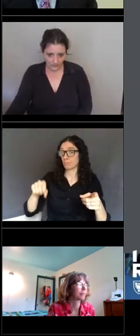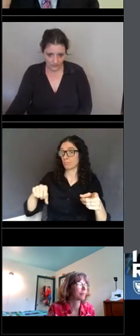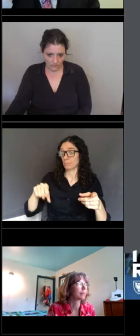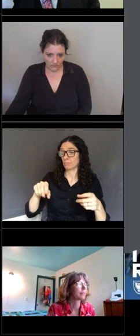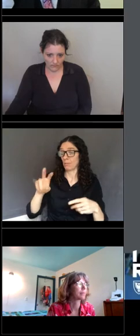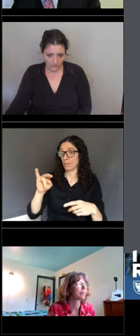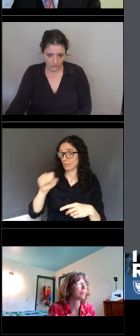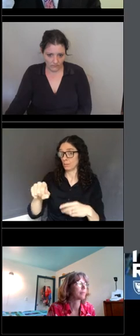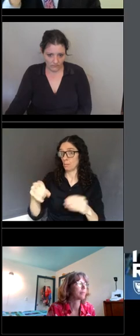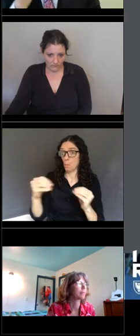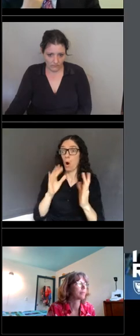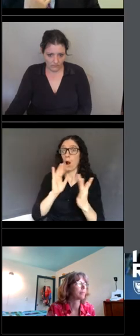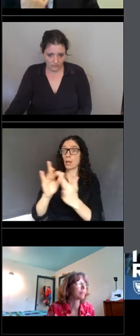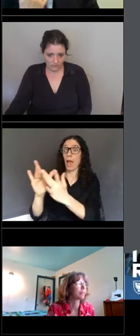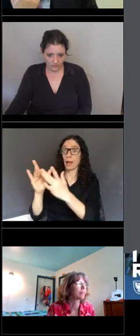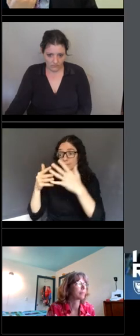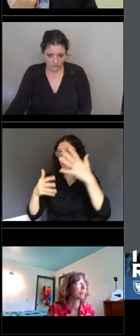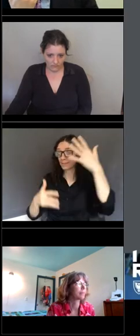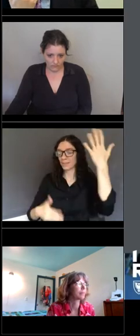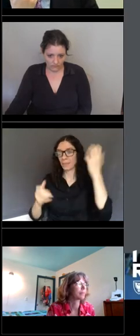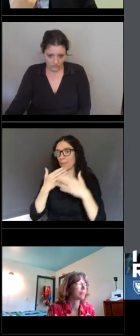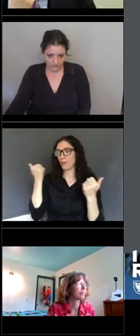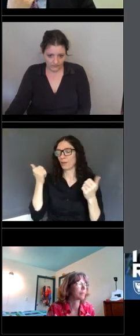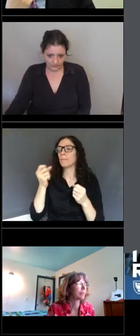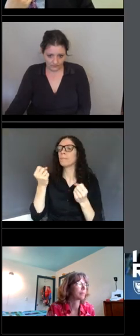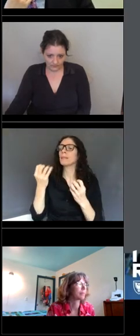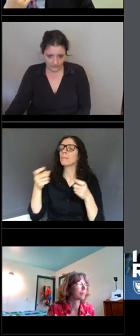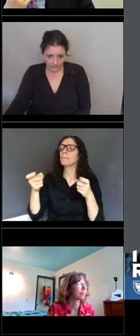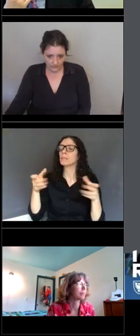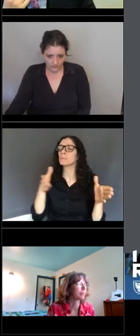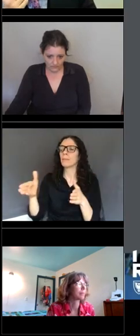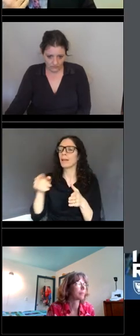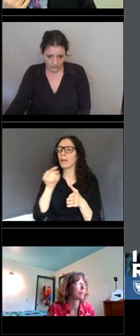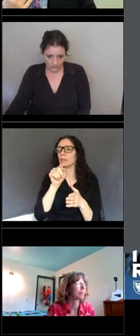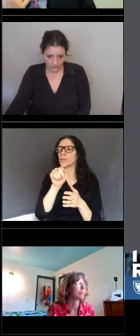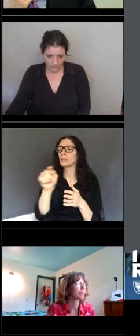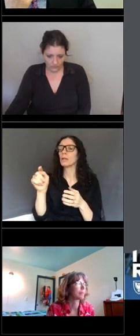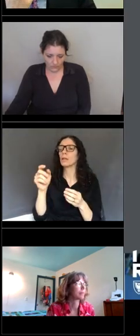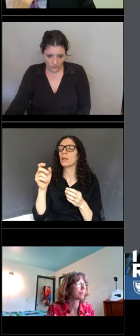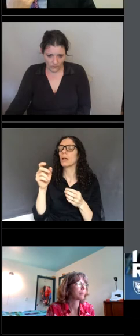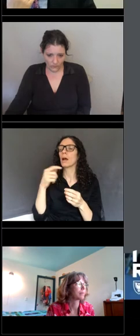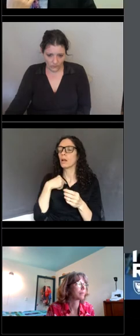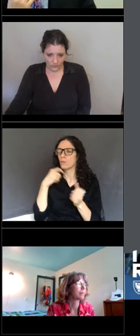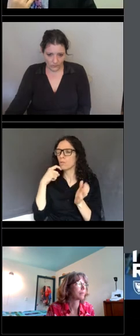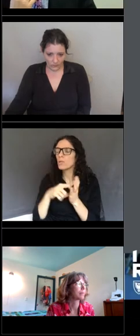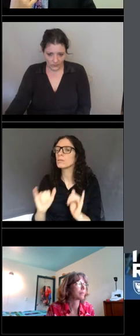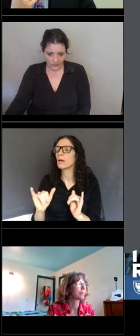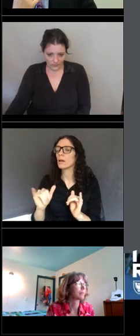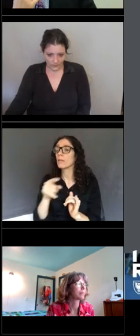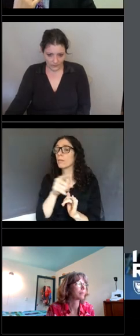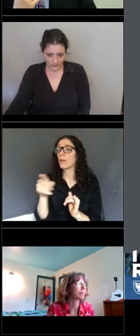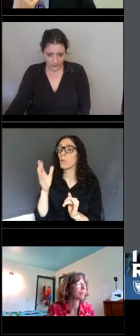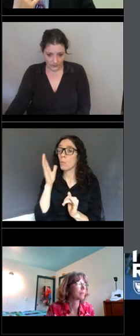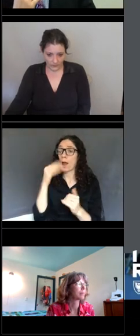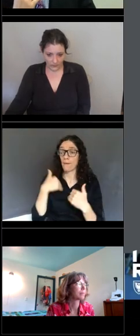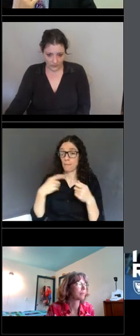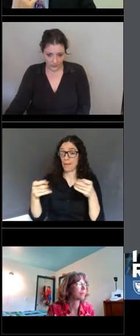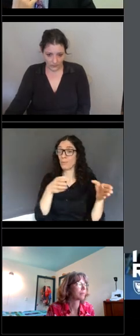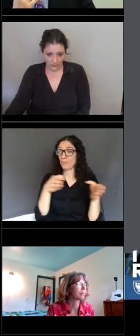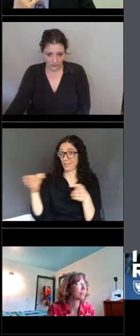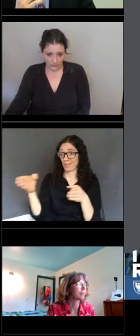A lot of these management plans, what they ended up doing is in their management plans, they would have multiple options of